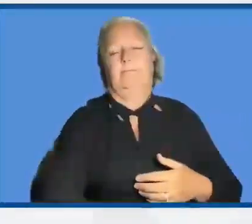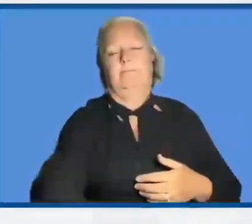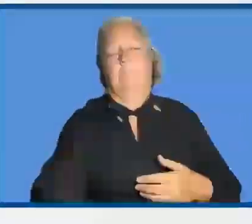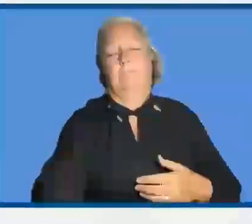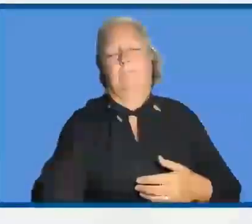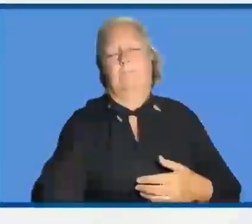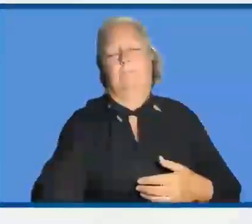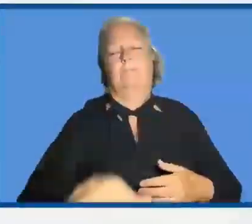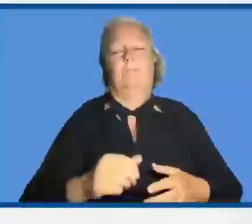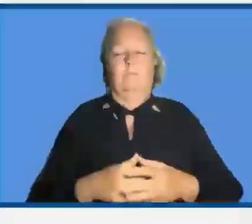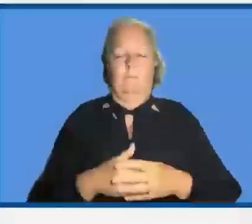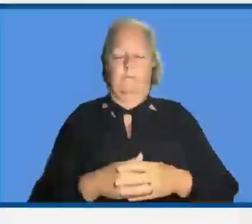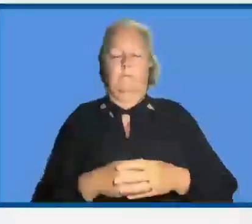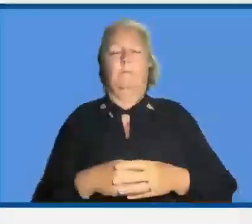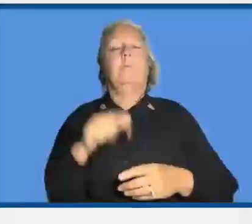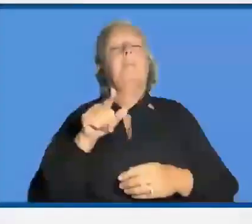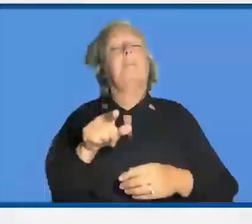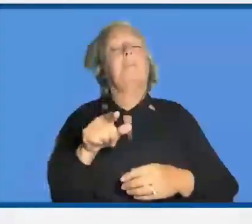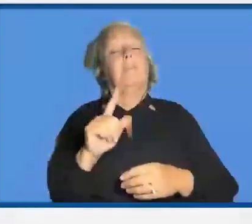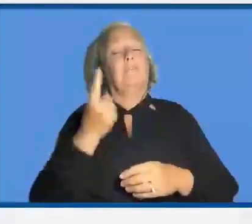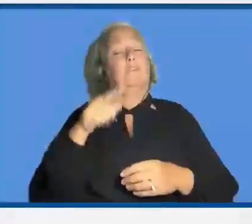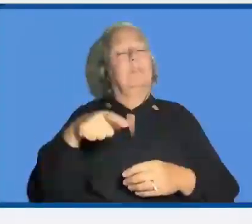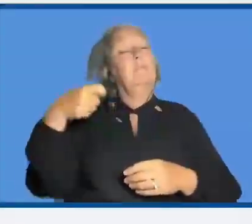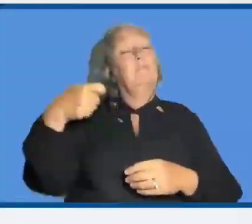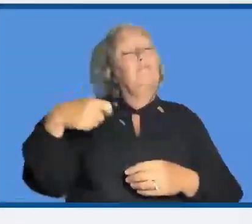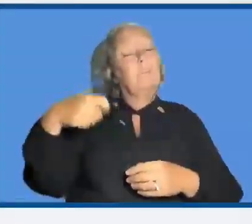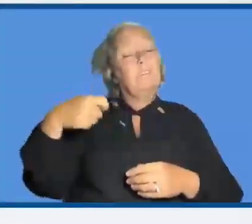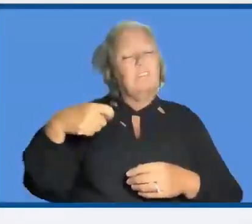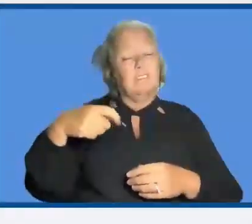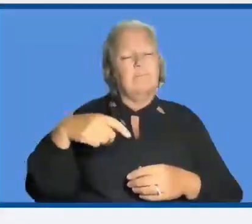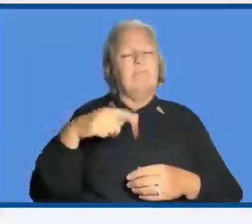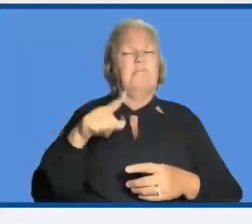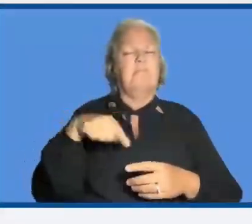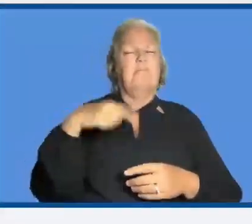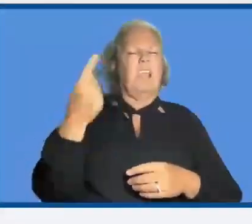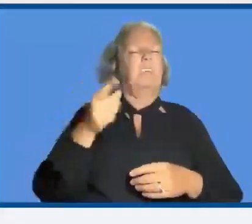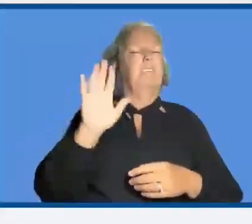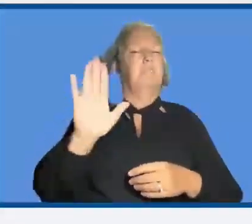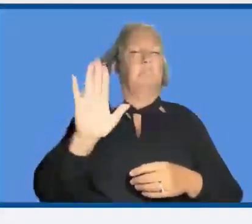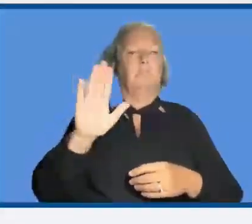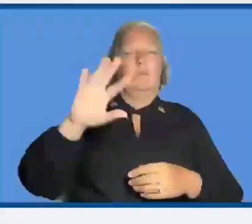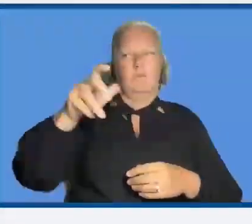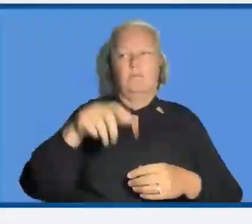because the president of the country based the actions lines from the government